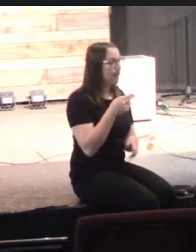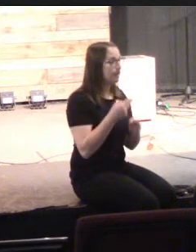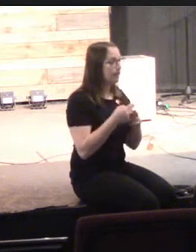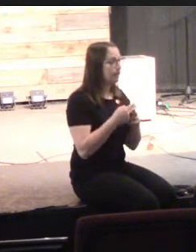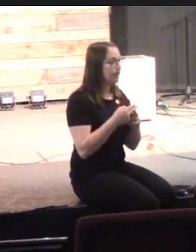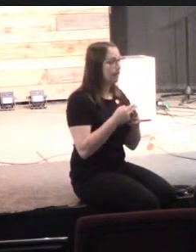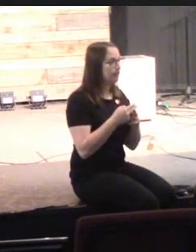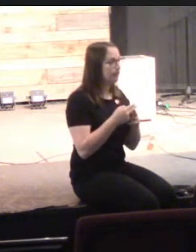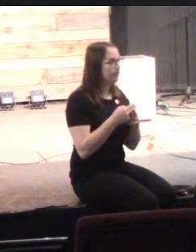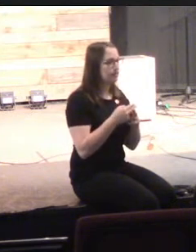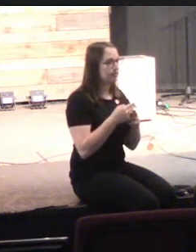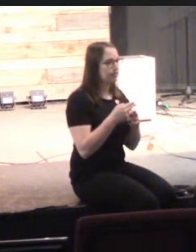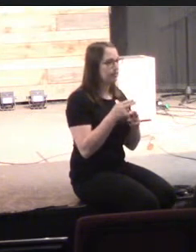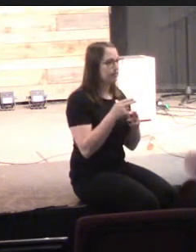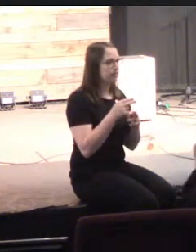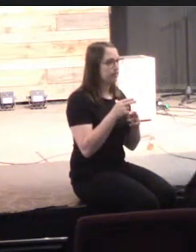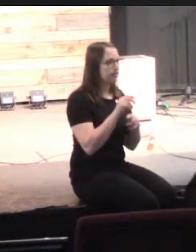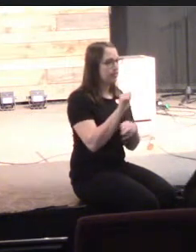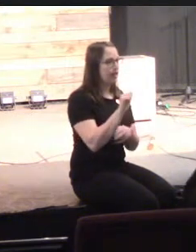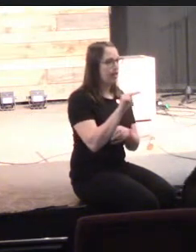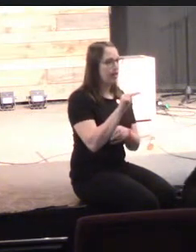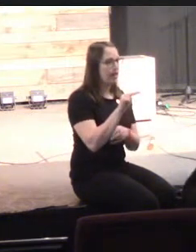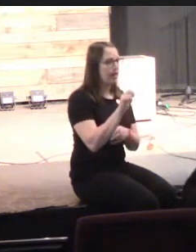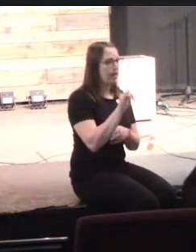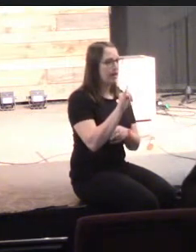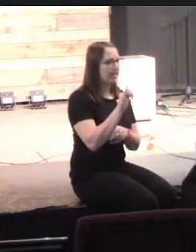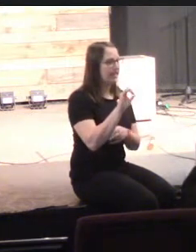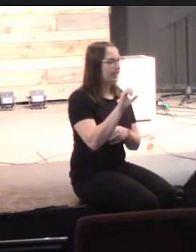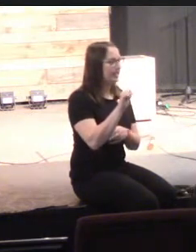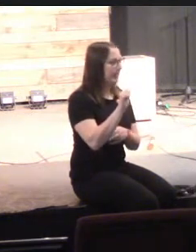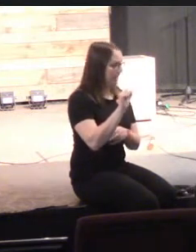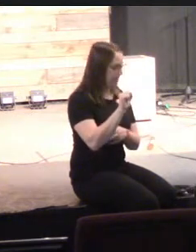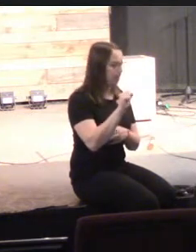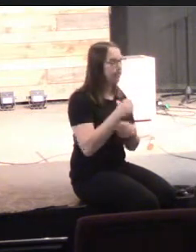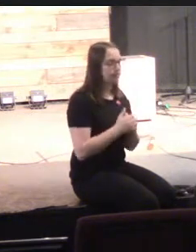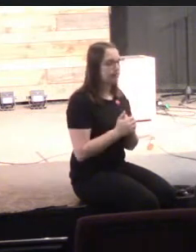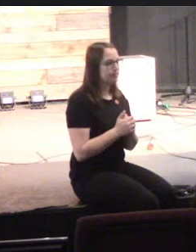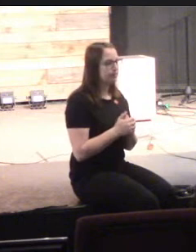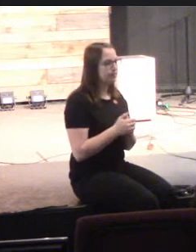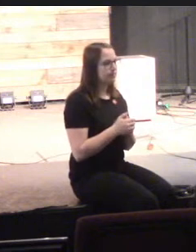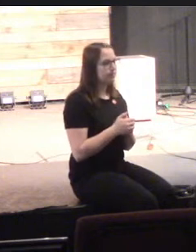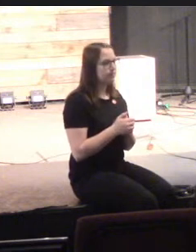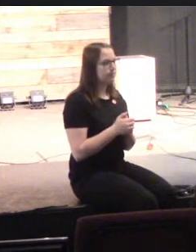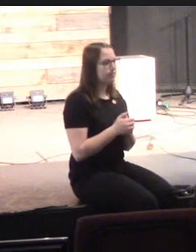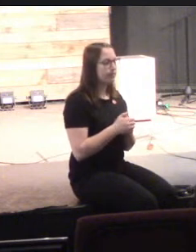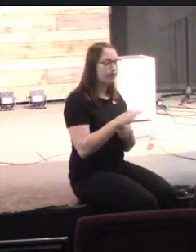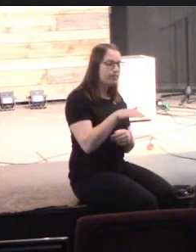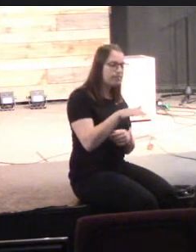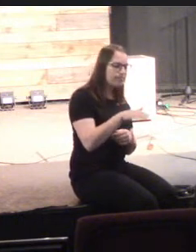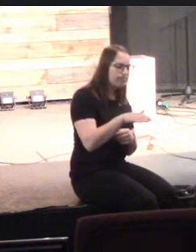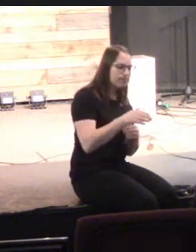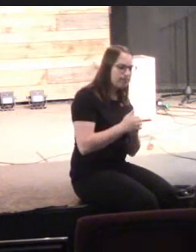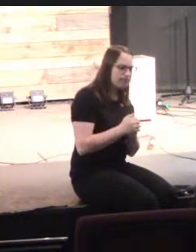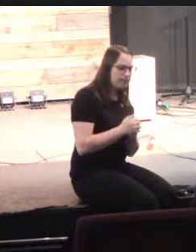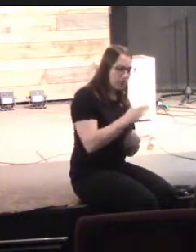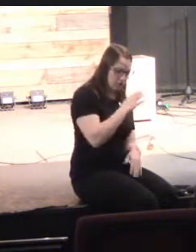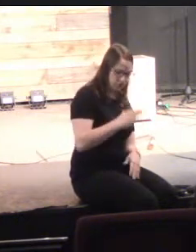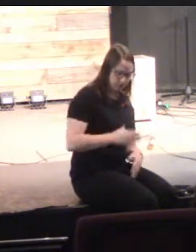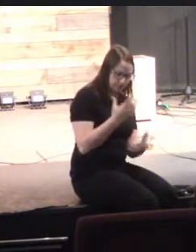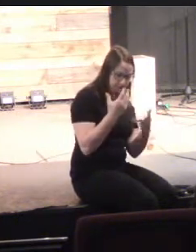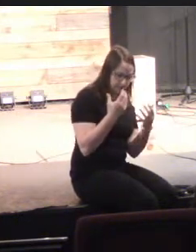paralyzed and had been bedridden for 8 years. Aeneas, Peter said to him, Jesus Christ heals